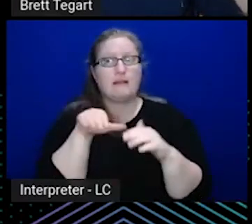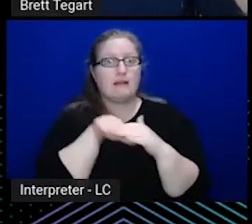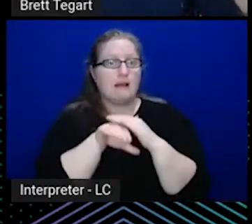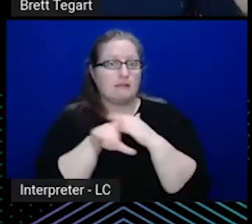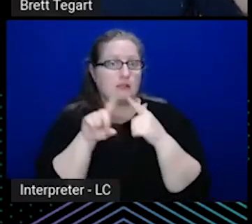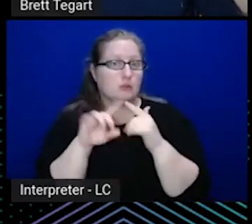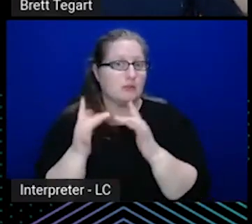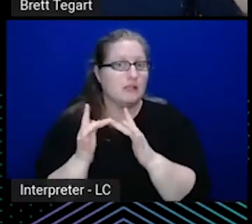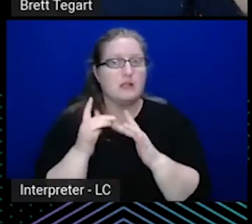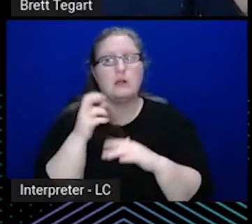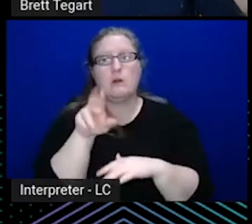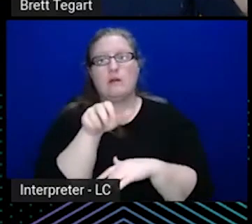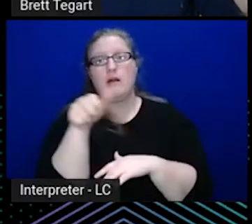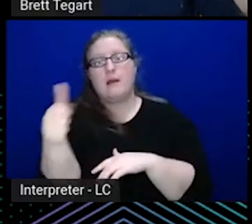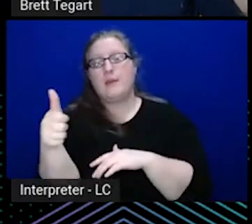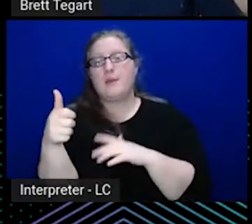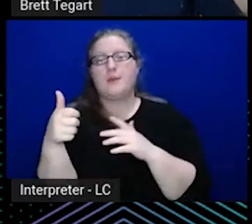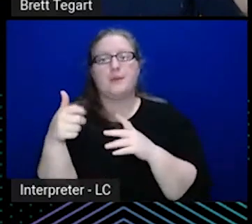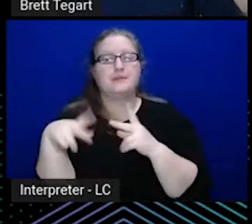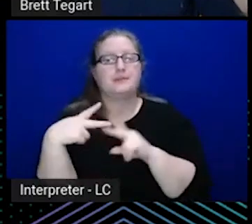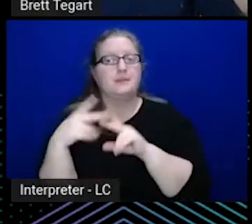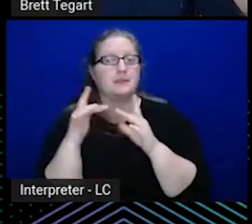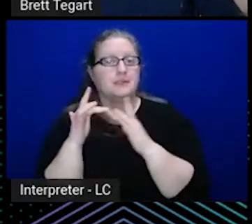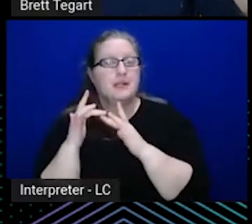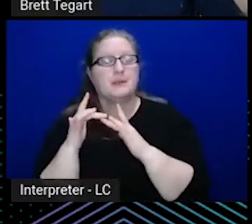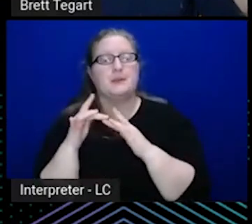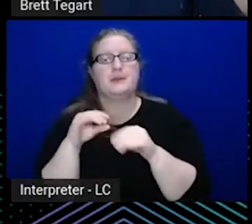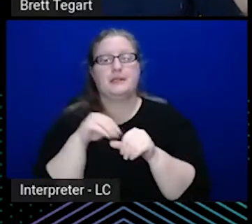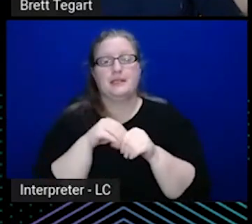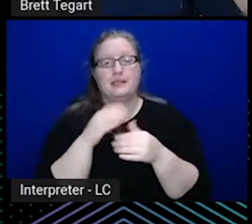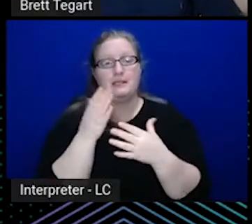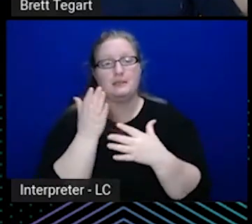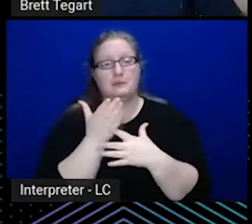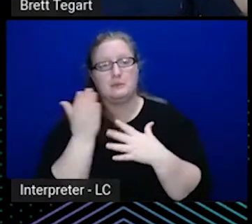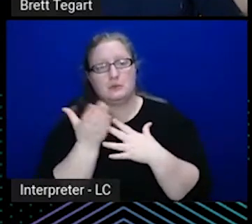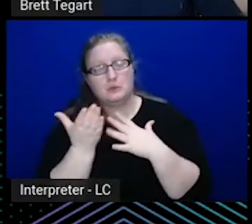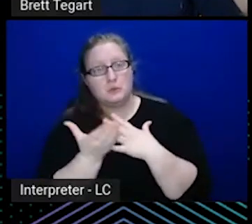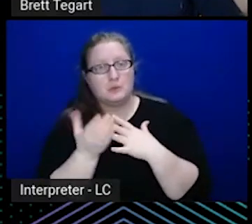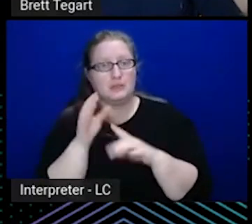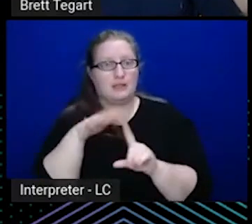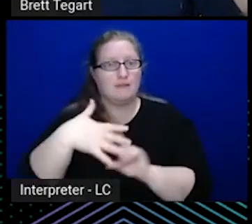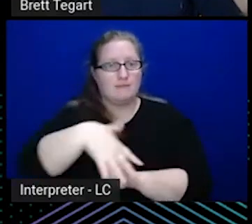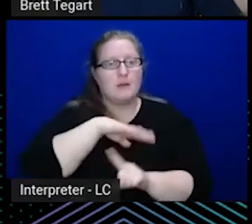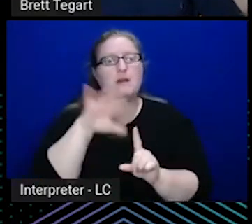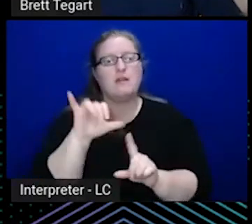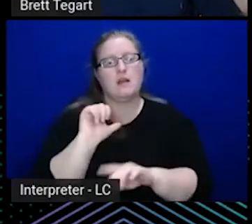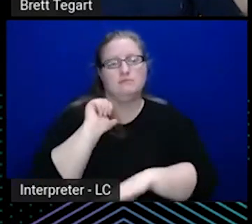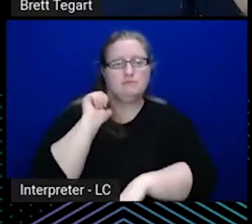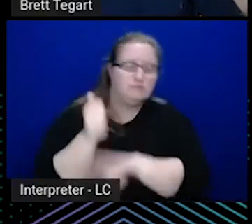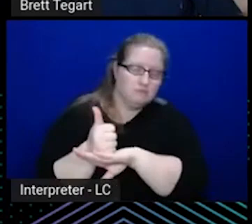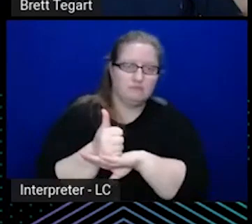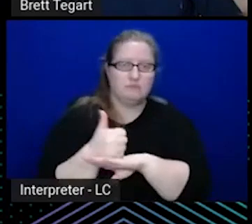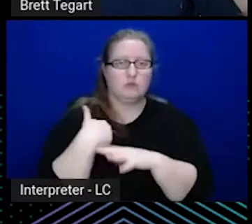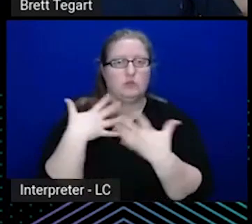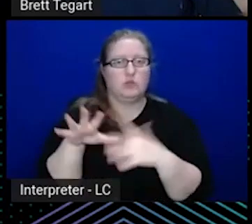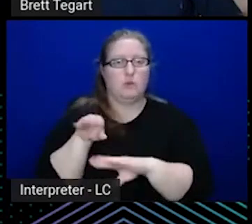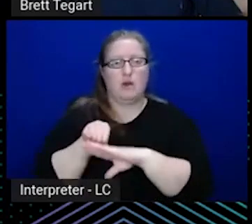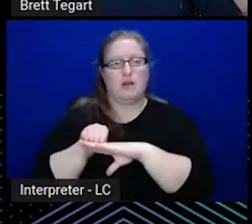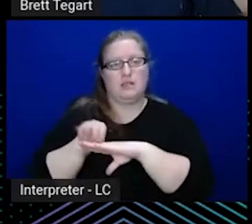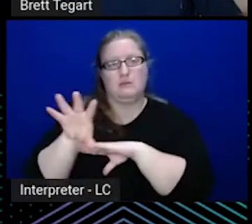or other networking, peering between environments or whatnot, that's a fixture. We don't want to expose that to the application